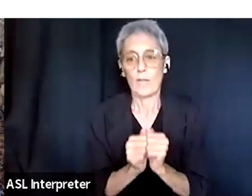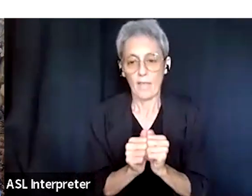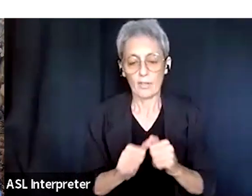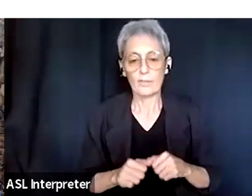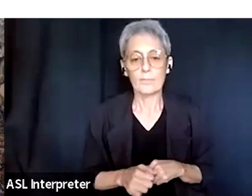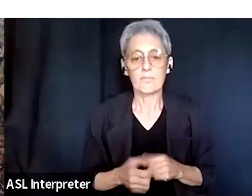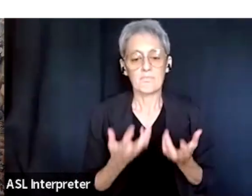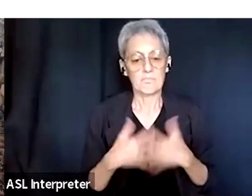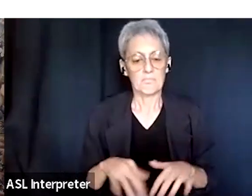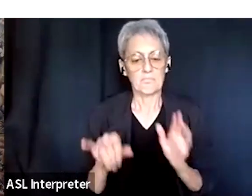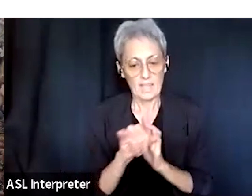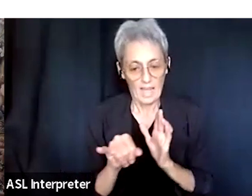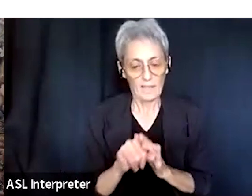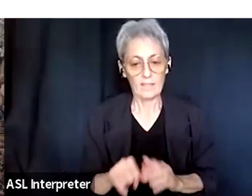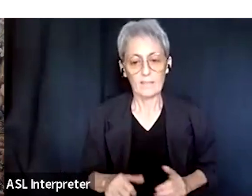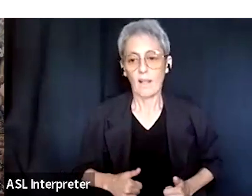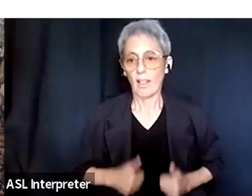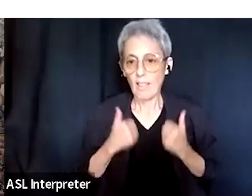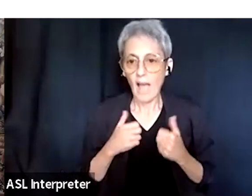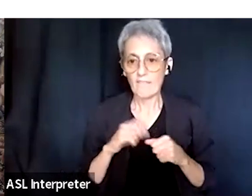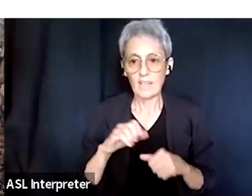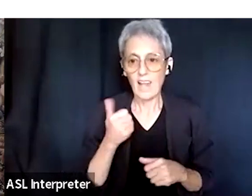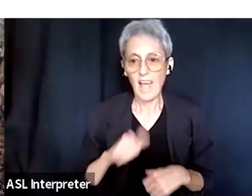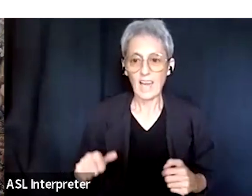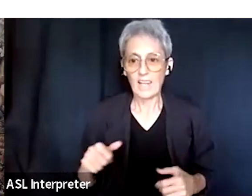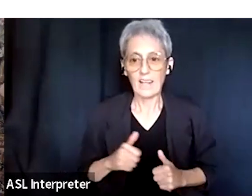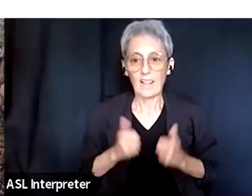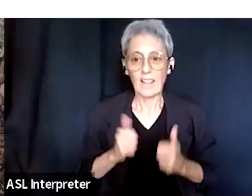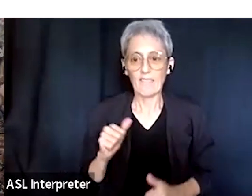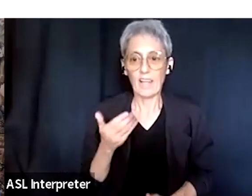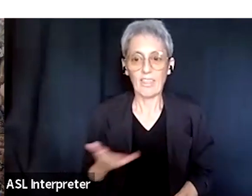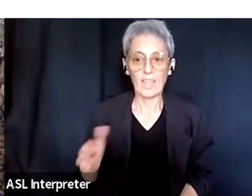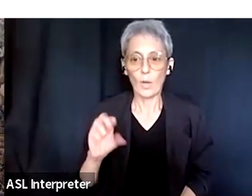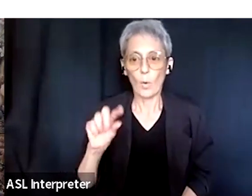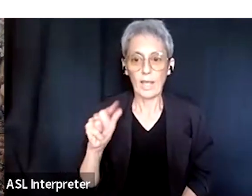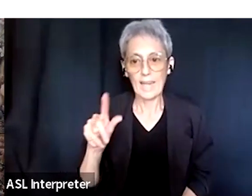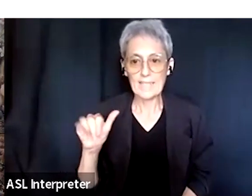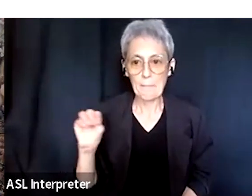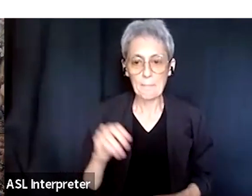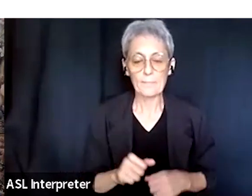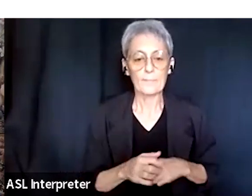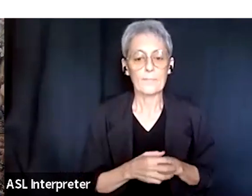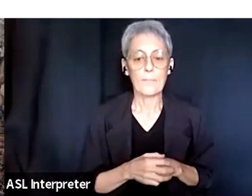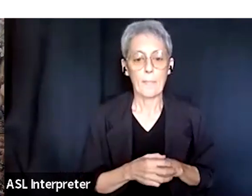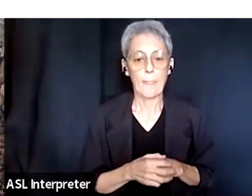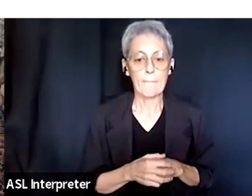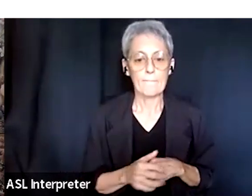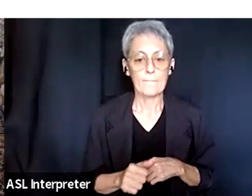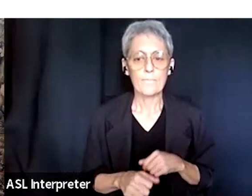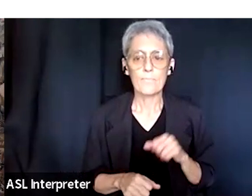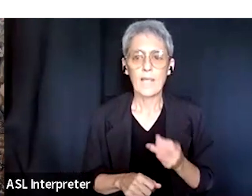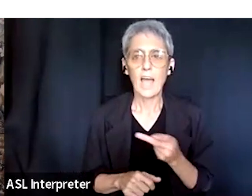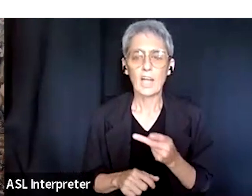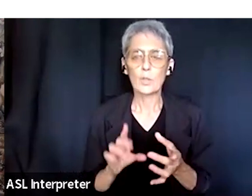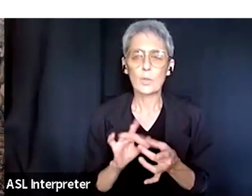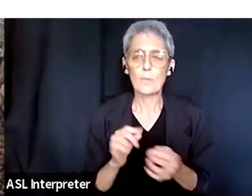you to have life in an organism. I wonder if you could just say maybe just one more minute about